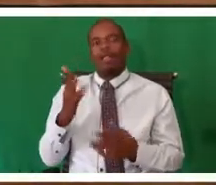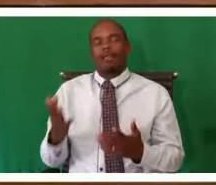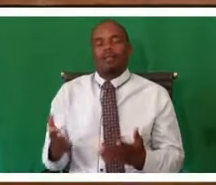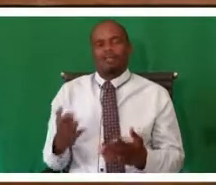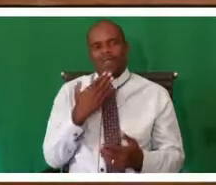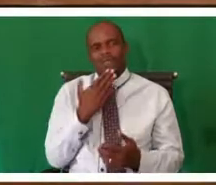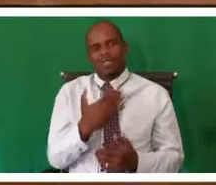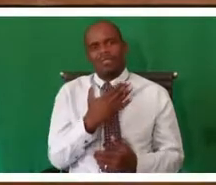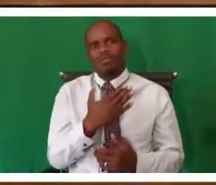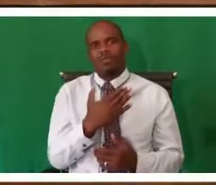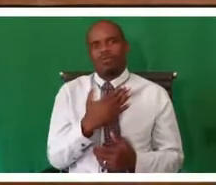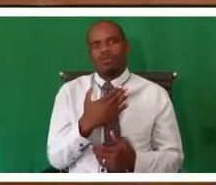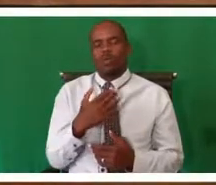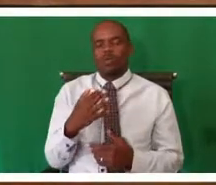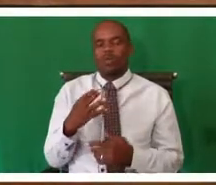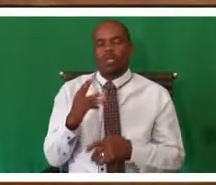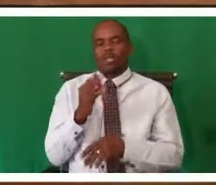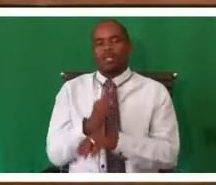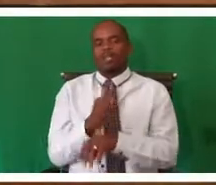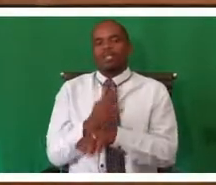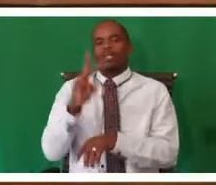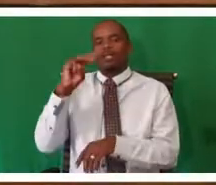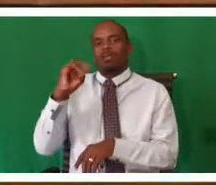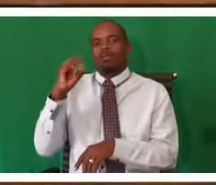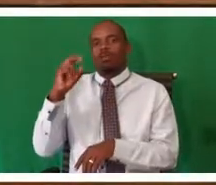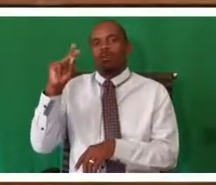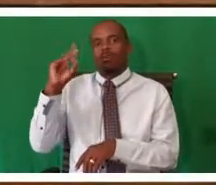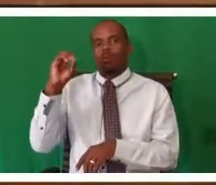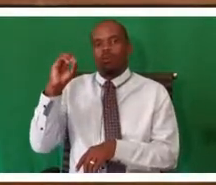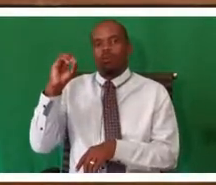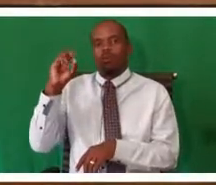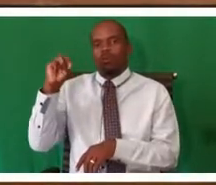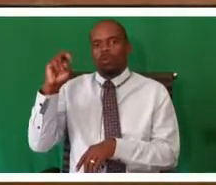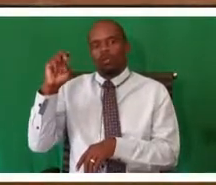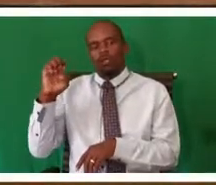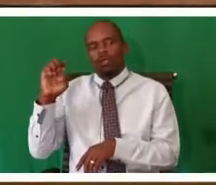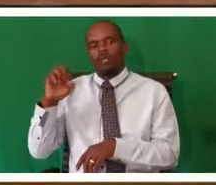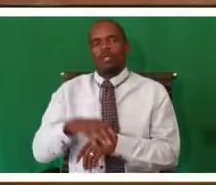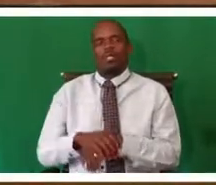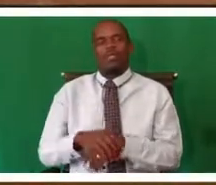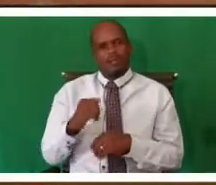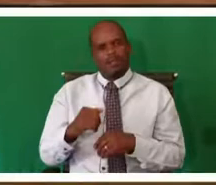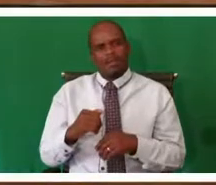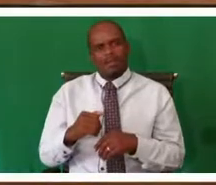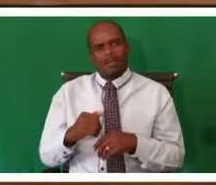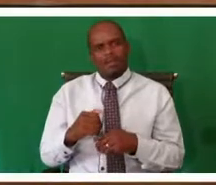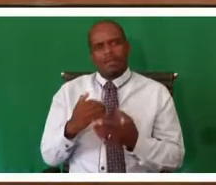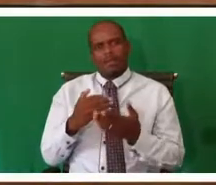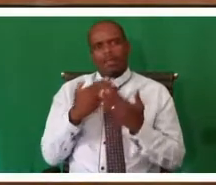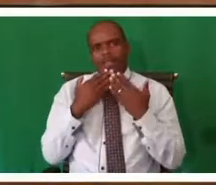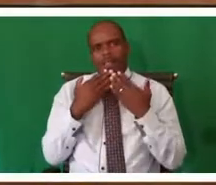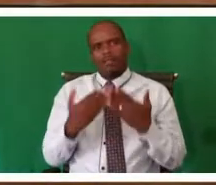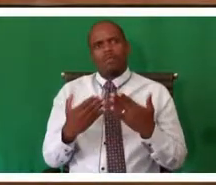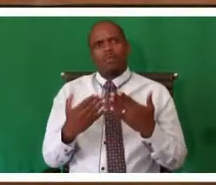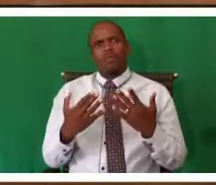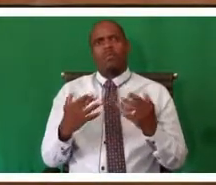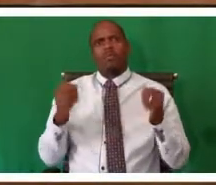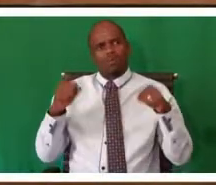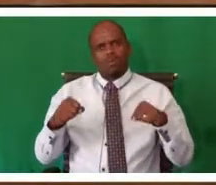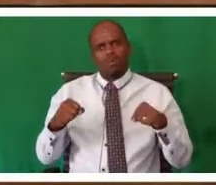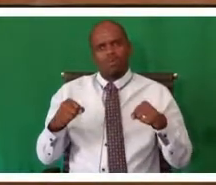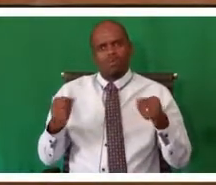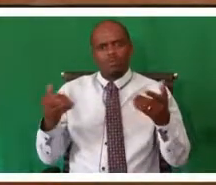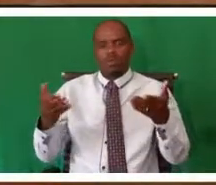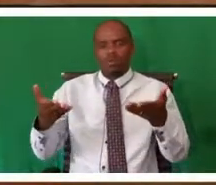I think we are grateful that we managed to hold SOPA,